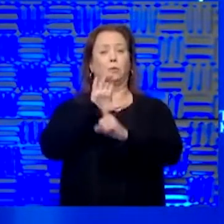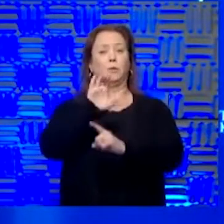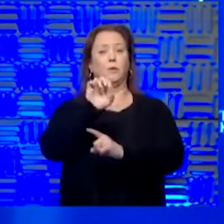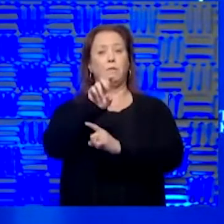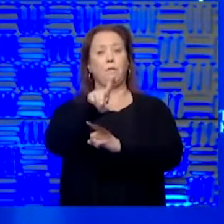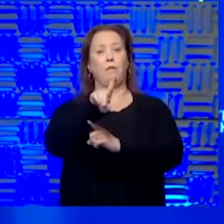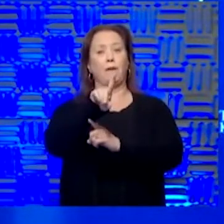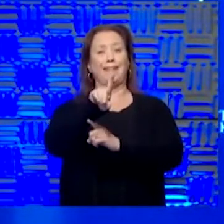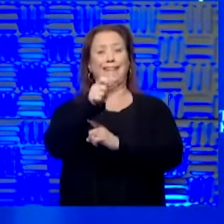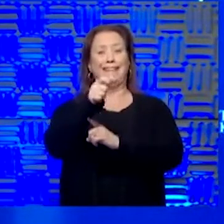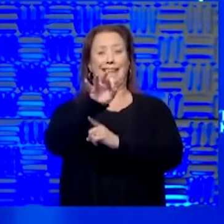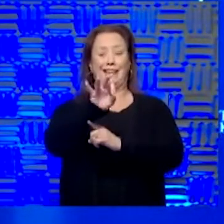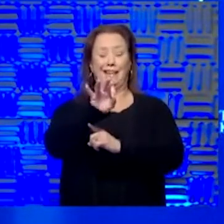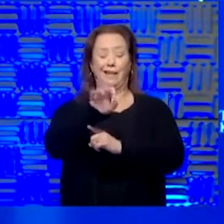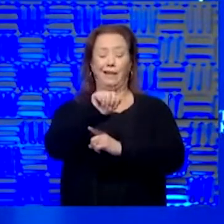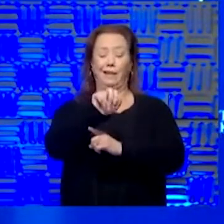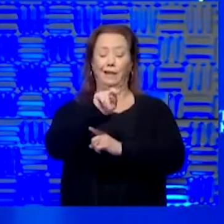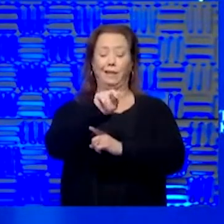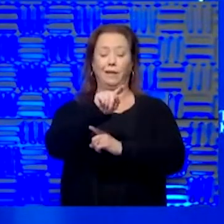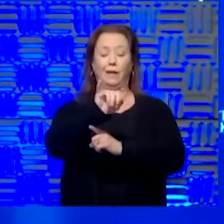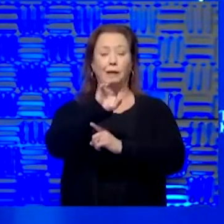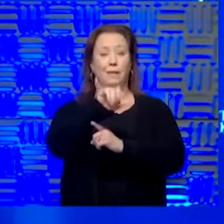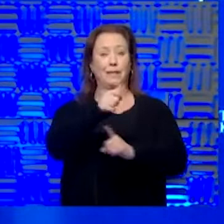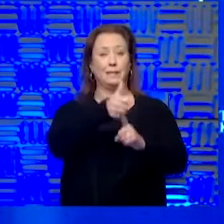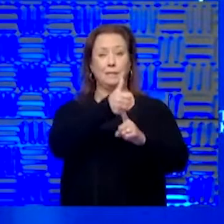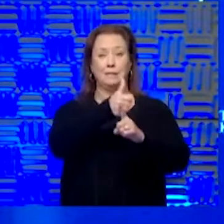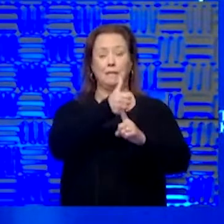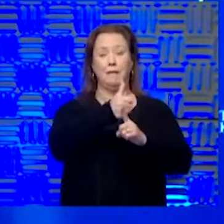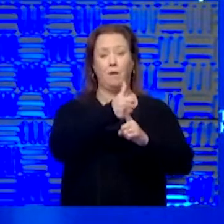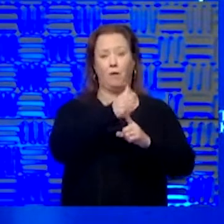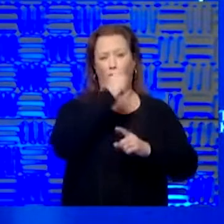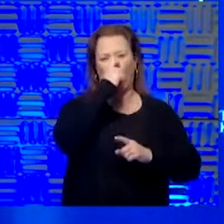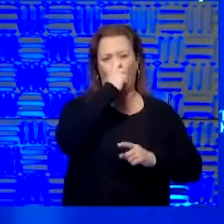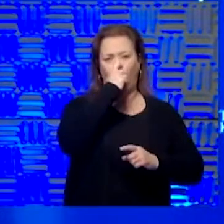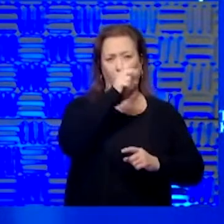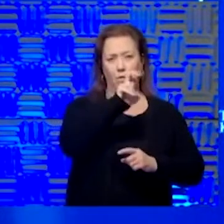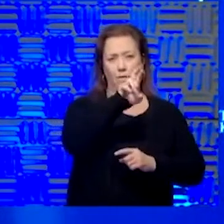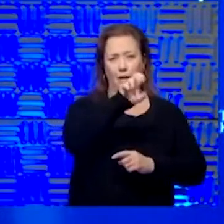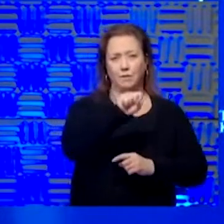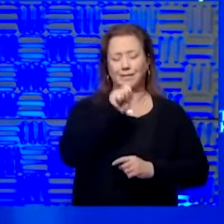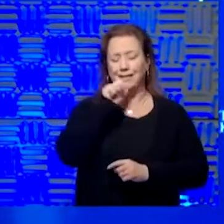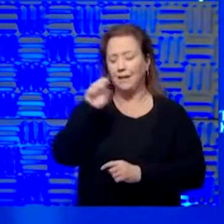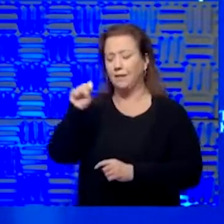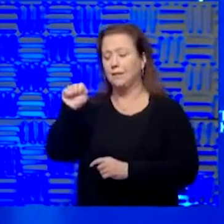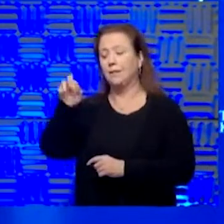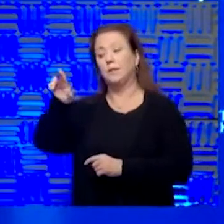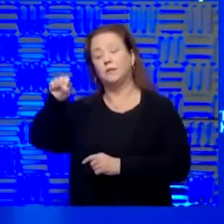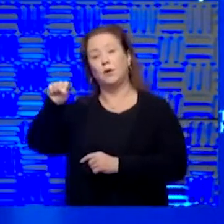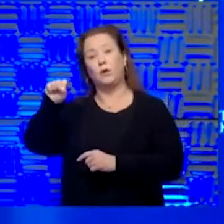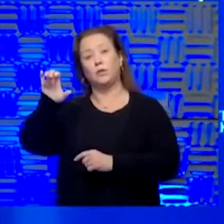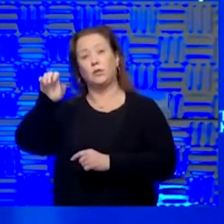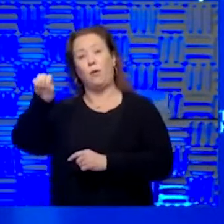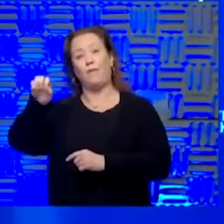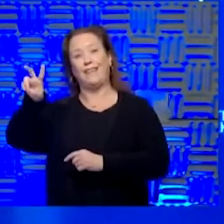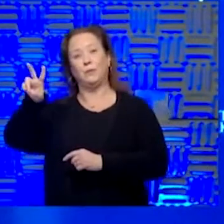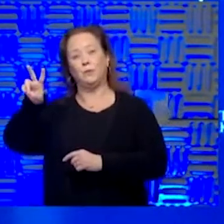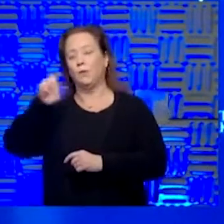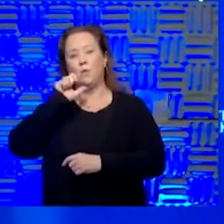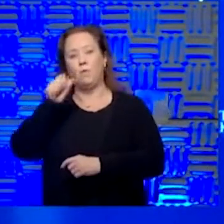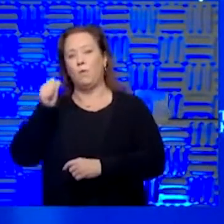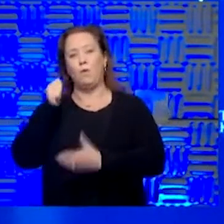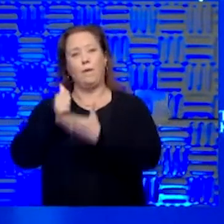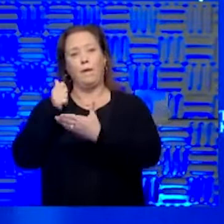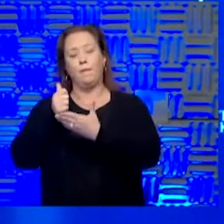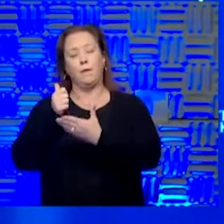antibodies you have, if they were really to the common cold coronavirus and not to SARS-CoV-2, aren't going to help you. They